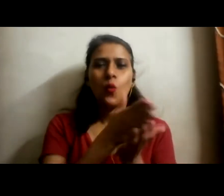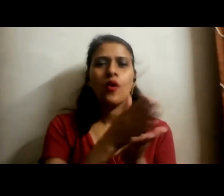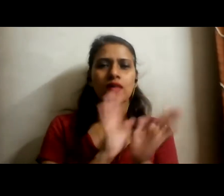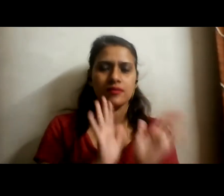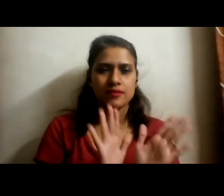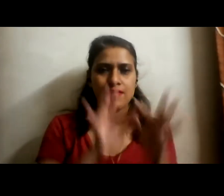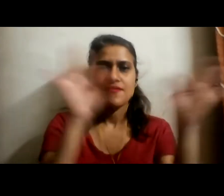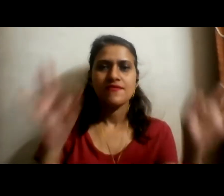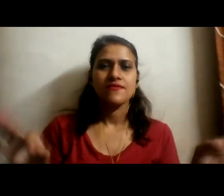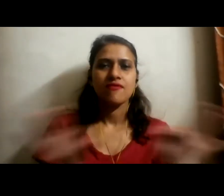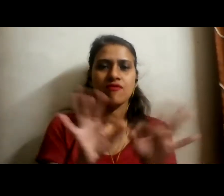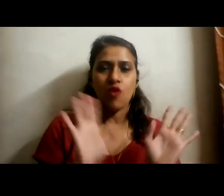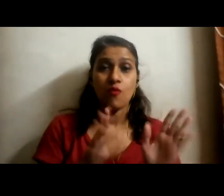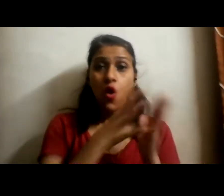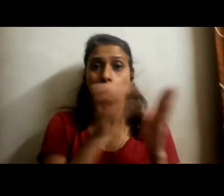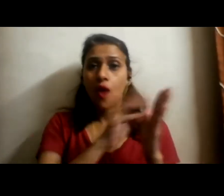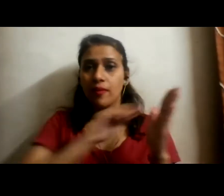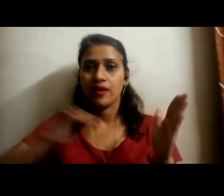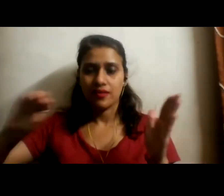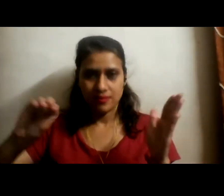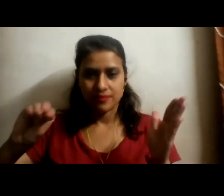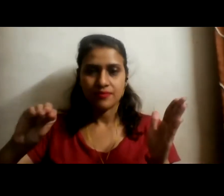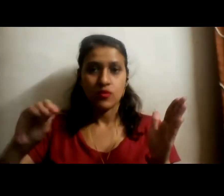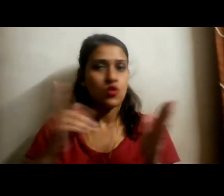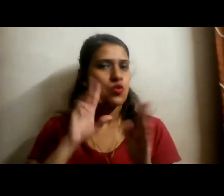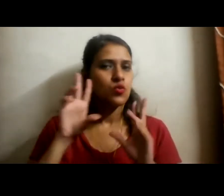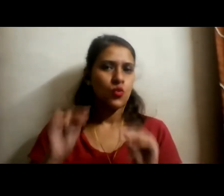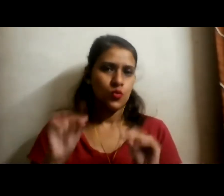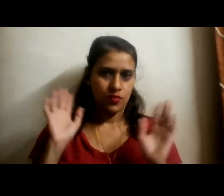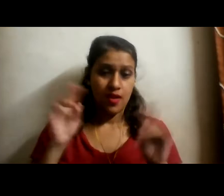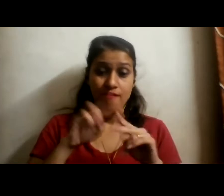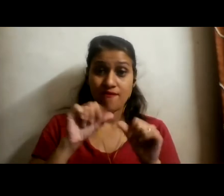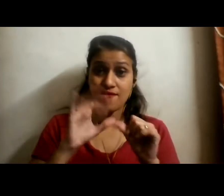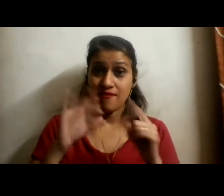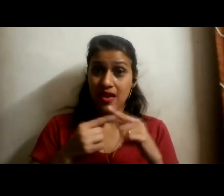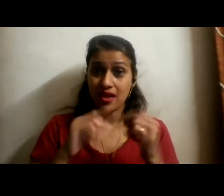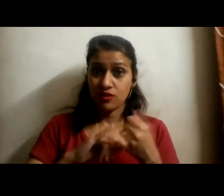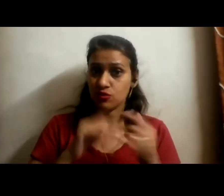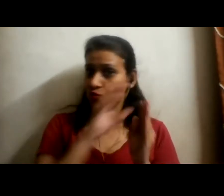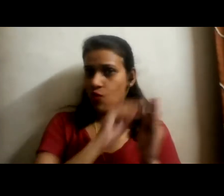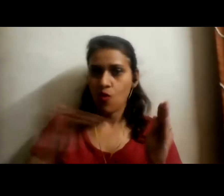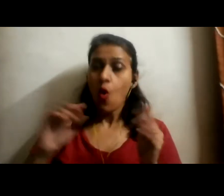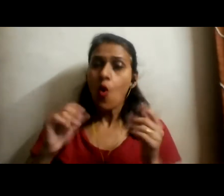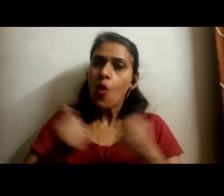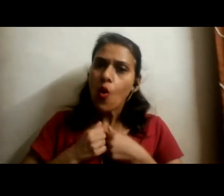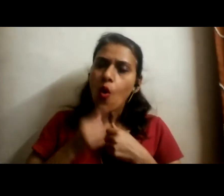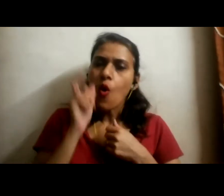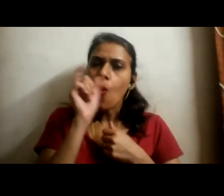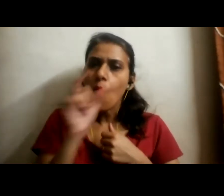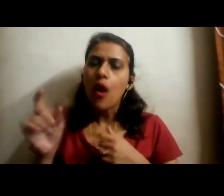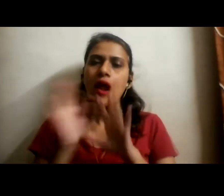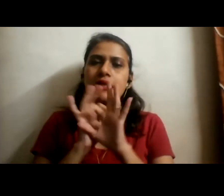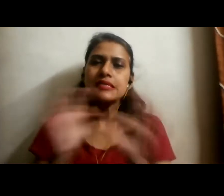is, don't copy paste that. Don't copy paste the facts. Write it in your own words. You just frame it in your